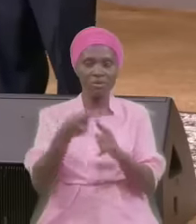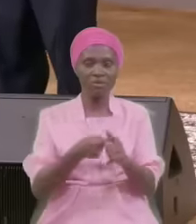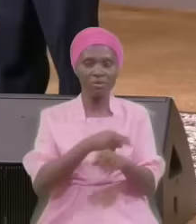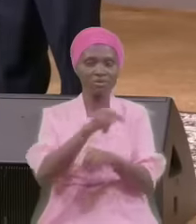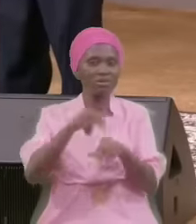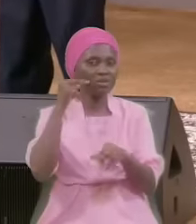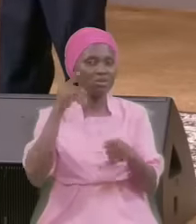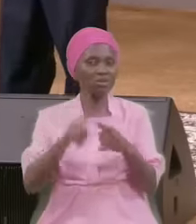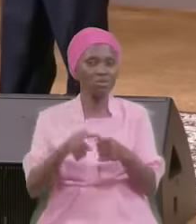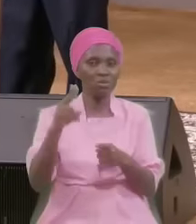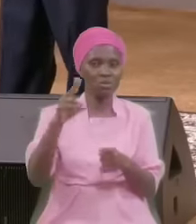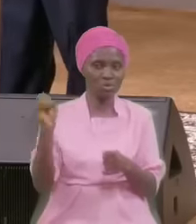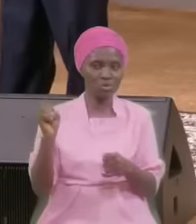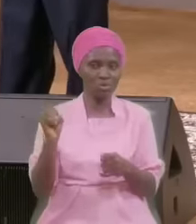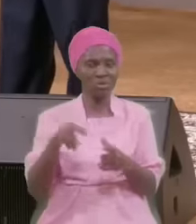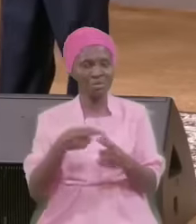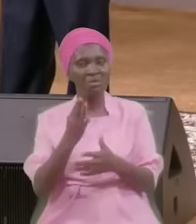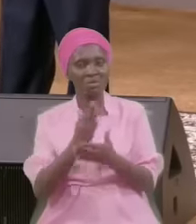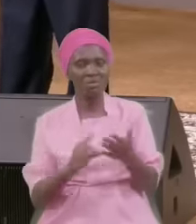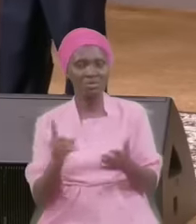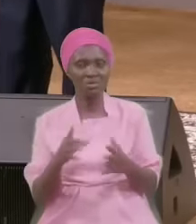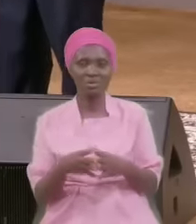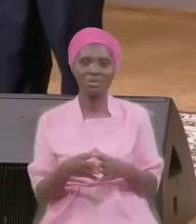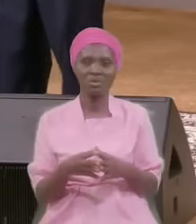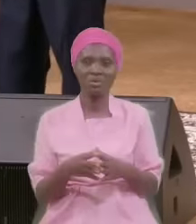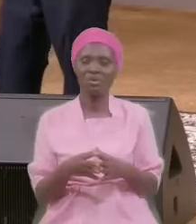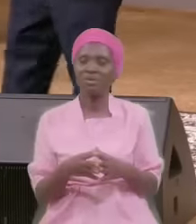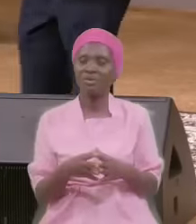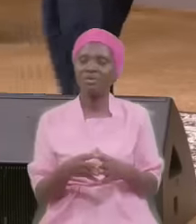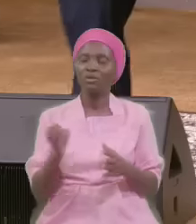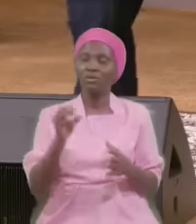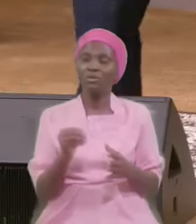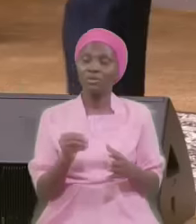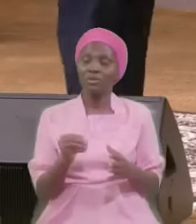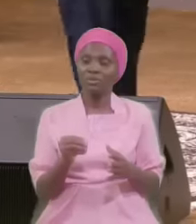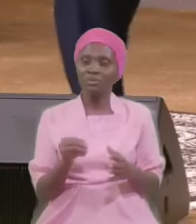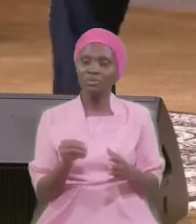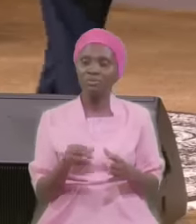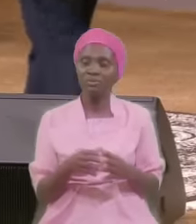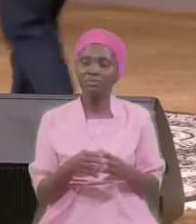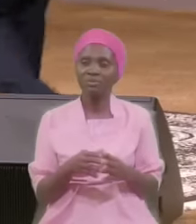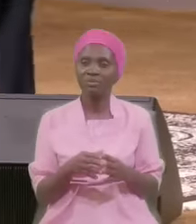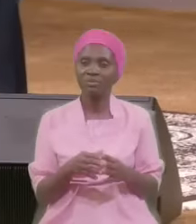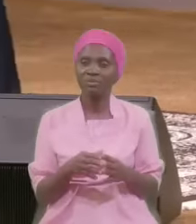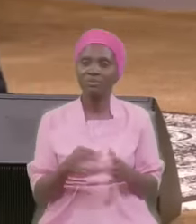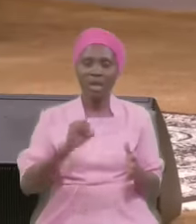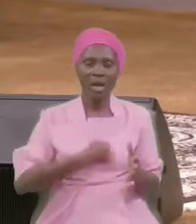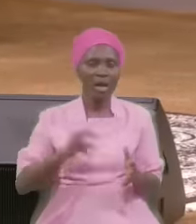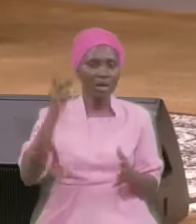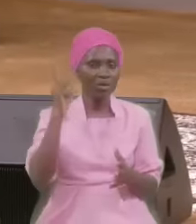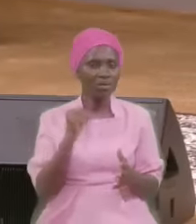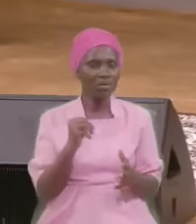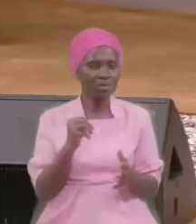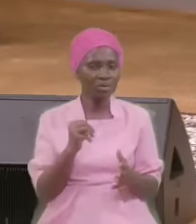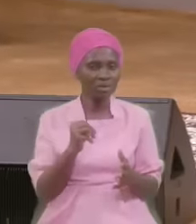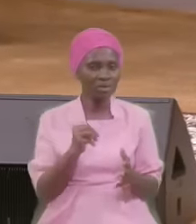But we stopped because we had to change place in France, in Paris. And I was carrying, that time I